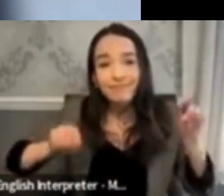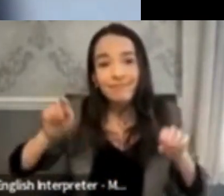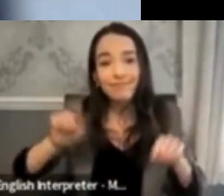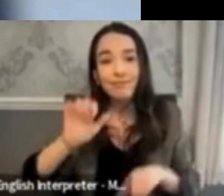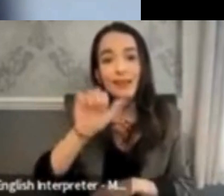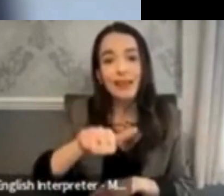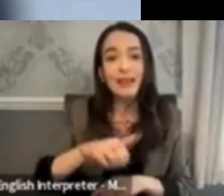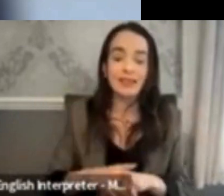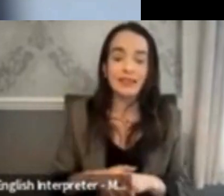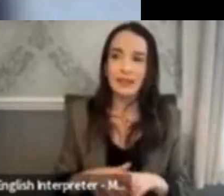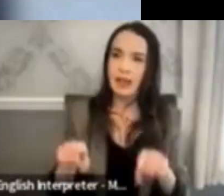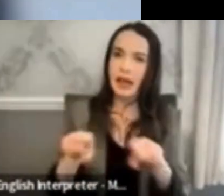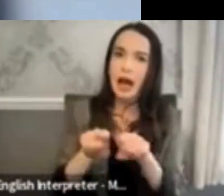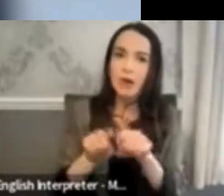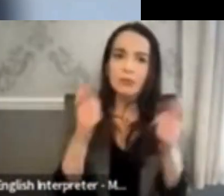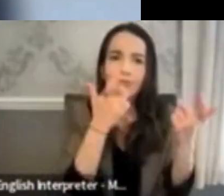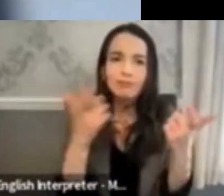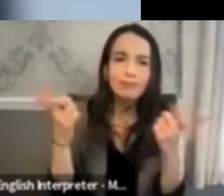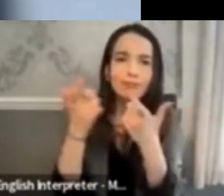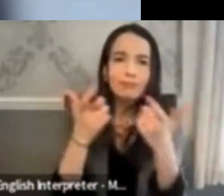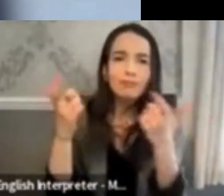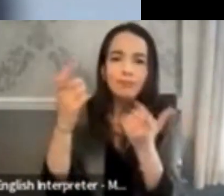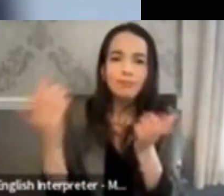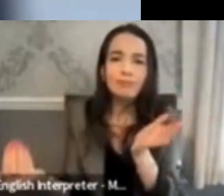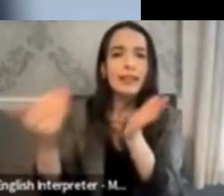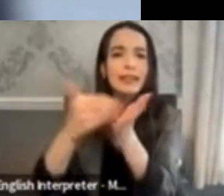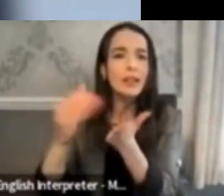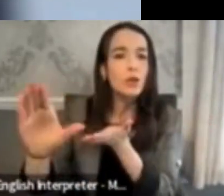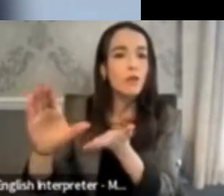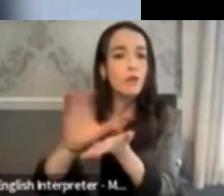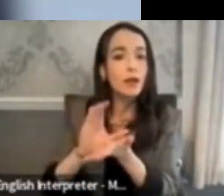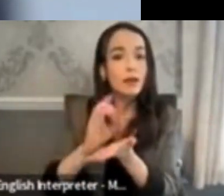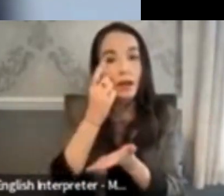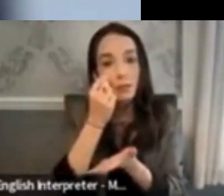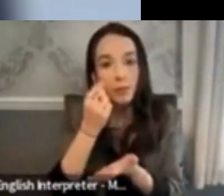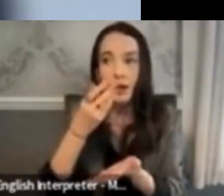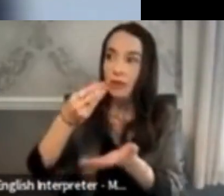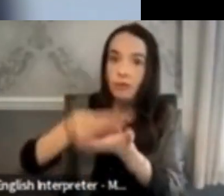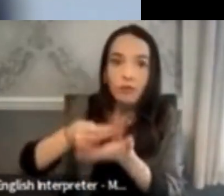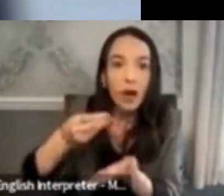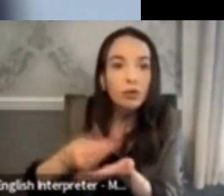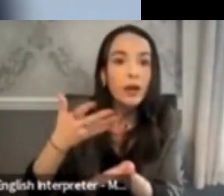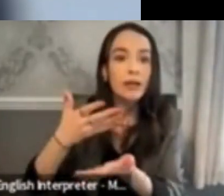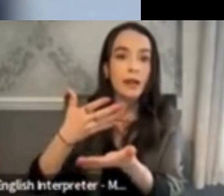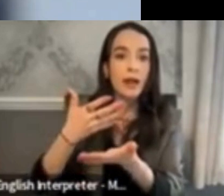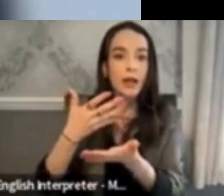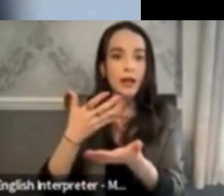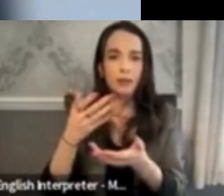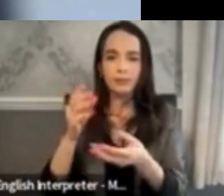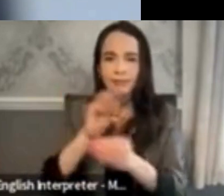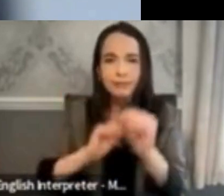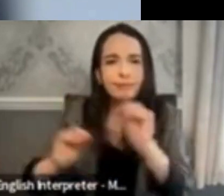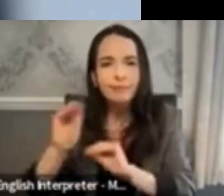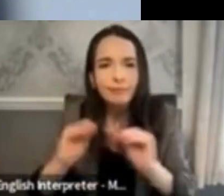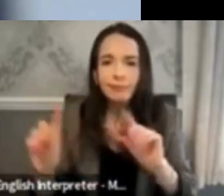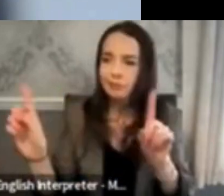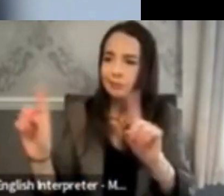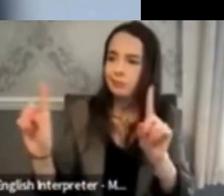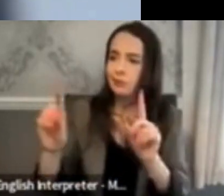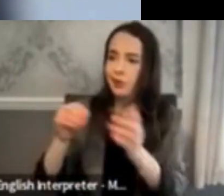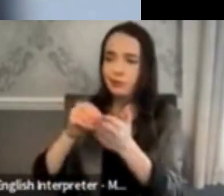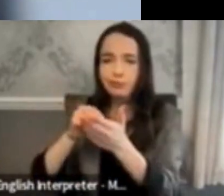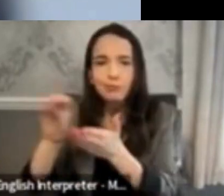additional funding comes through fundraising, but it also comes through charging and working out what one charges for and what one offers essentially